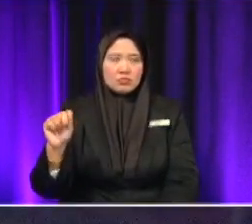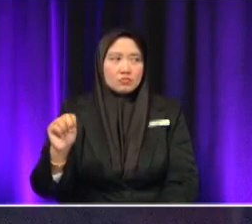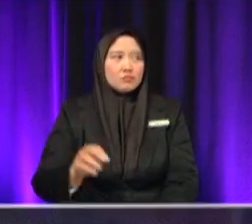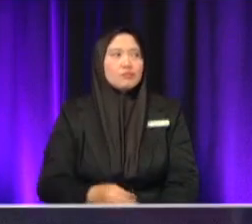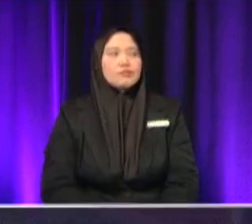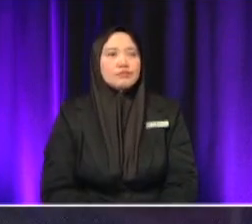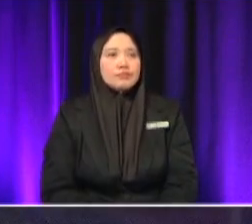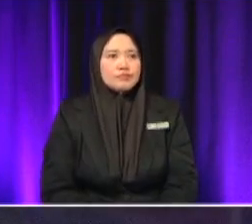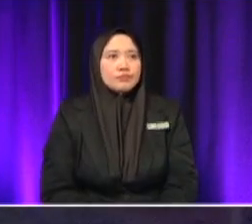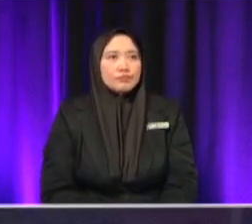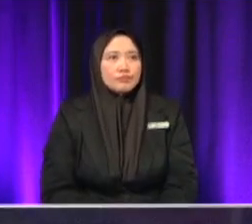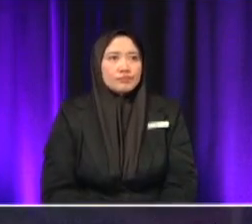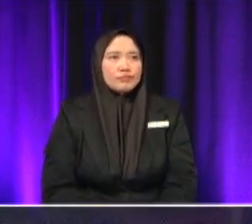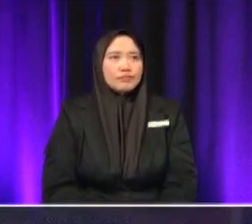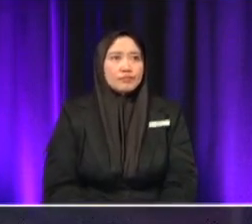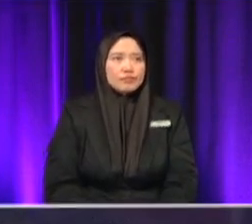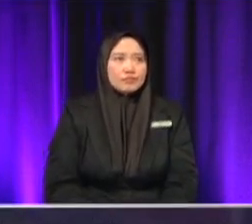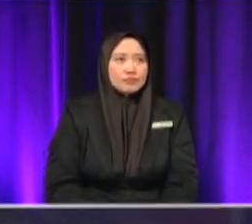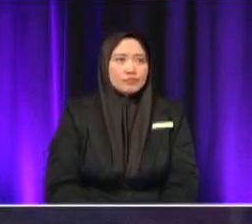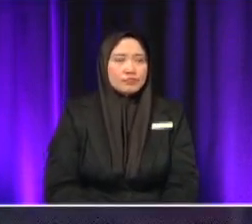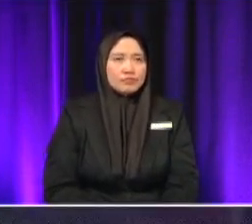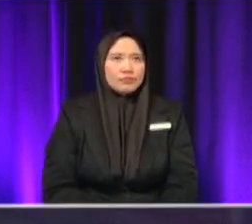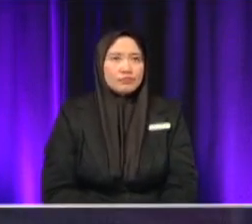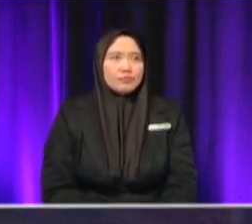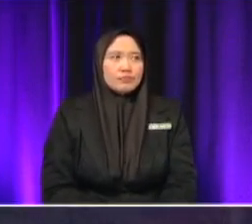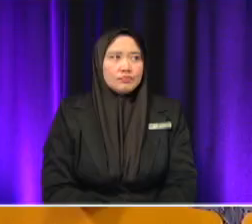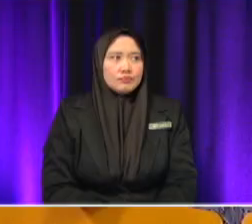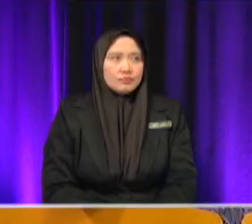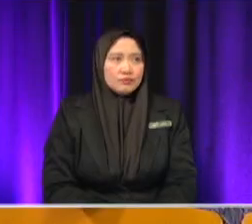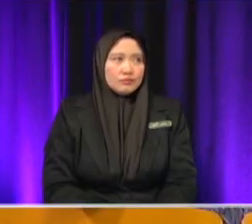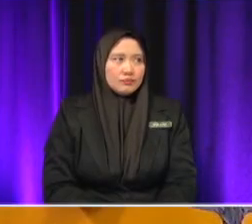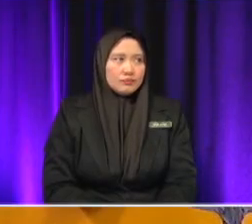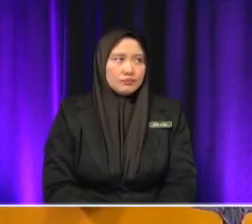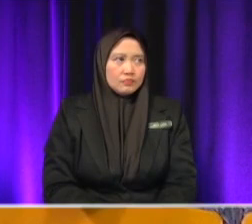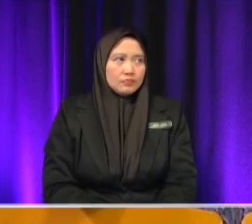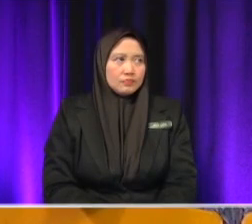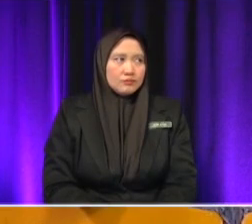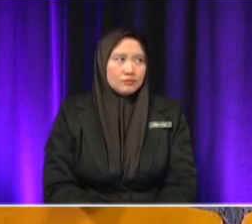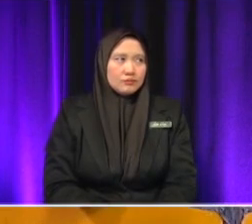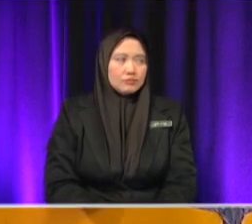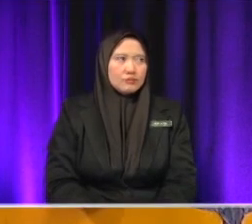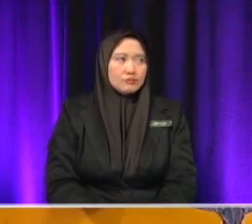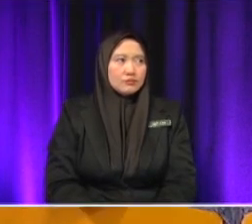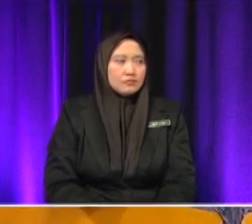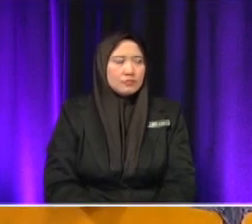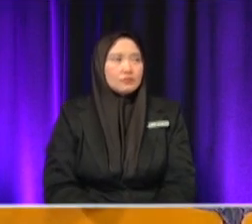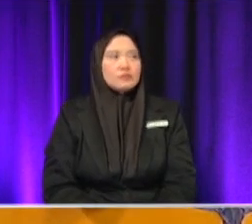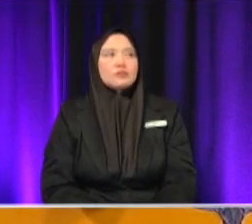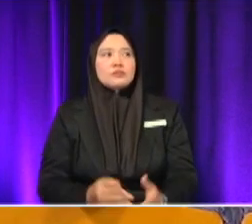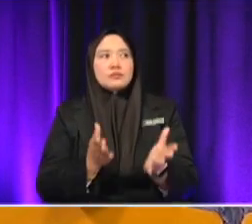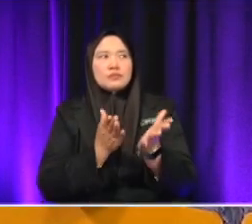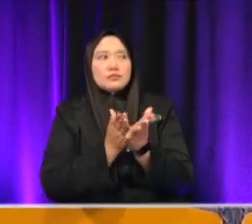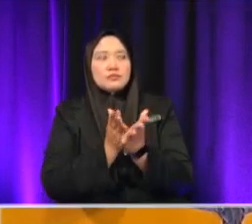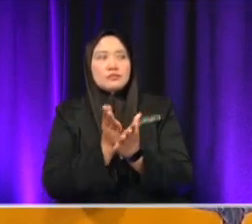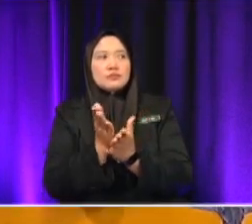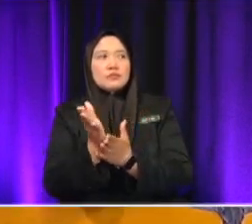right. Okay. Okay. All right. Let's. Okay, so that's the answer. Okay, the next one.